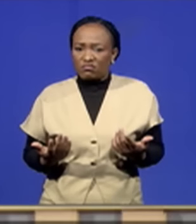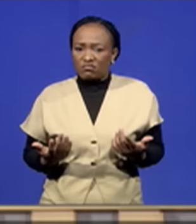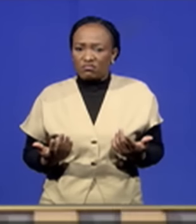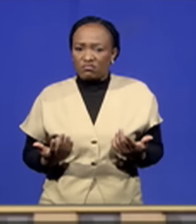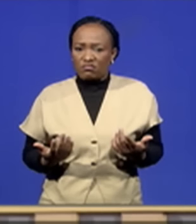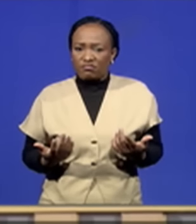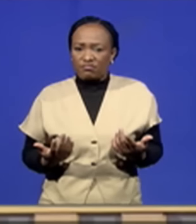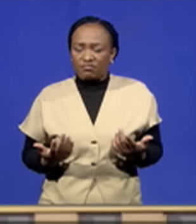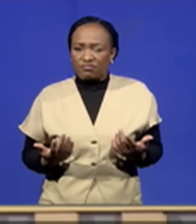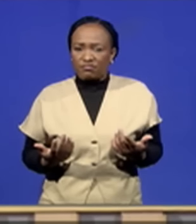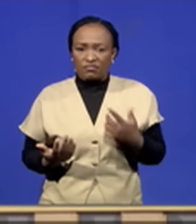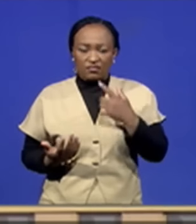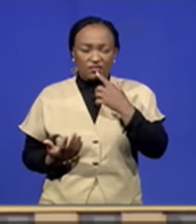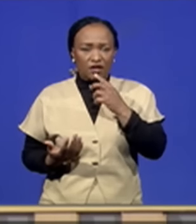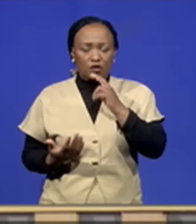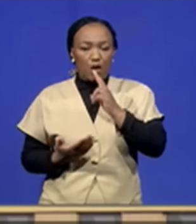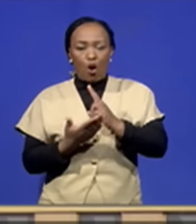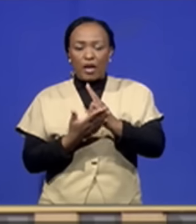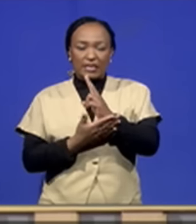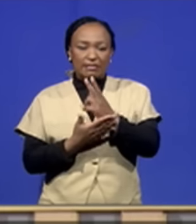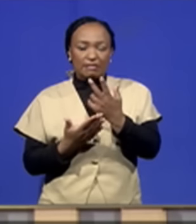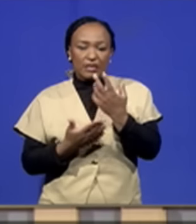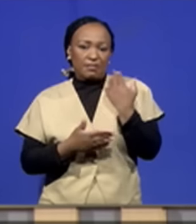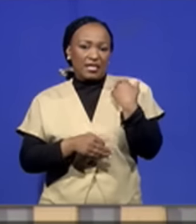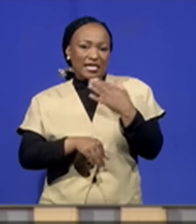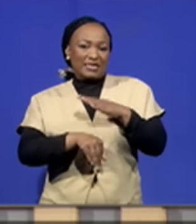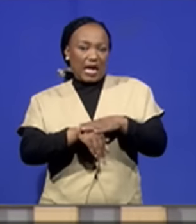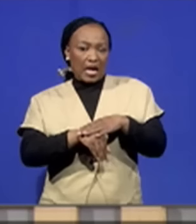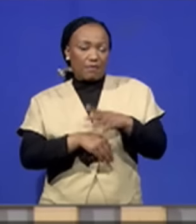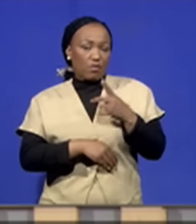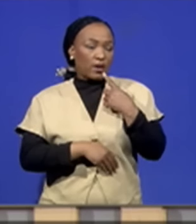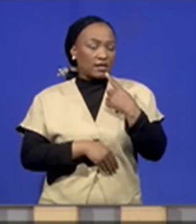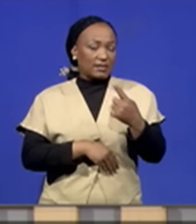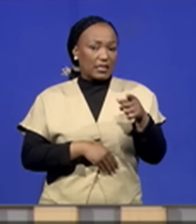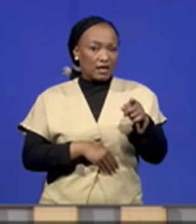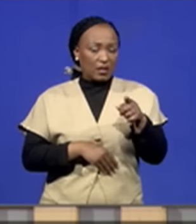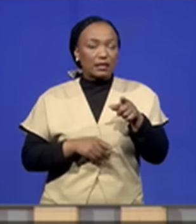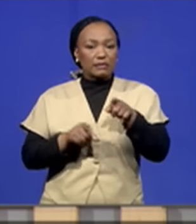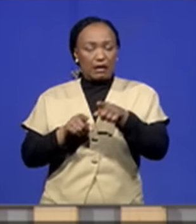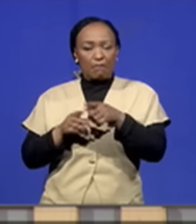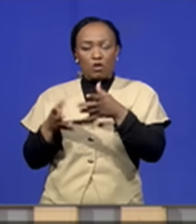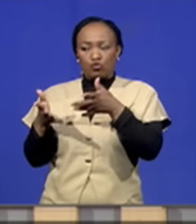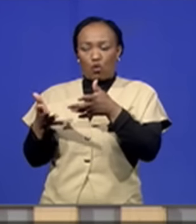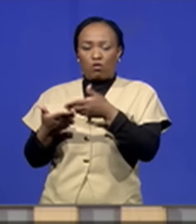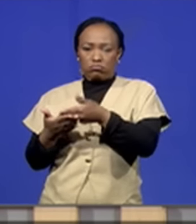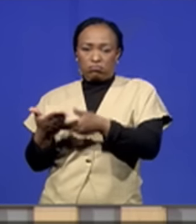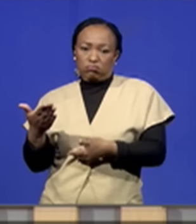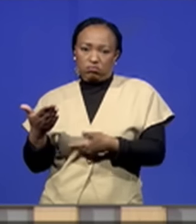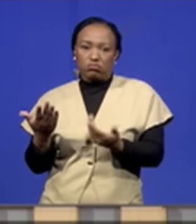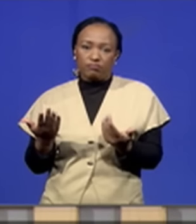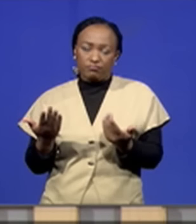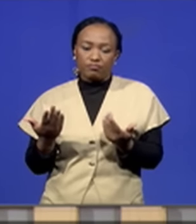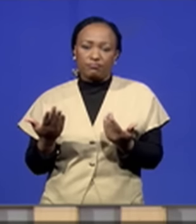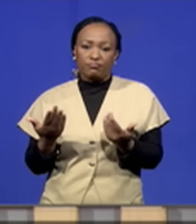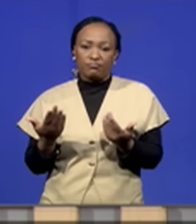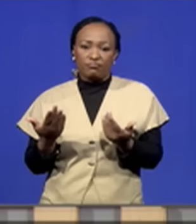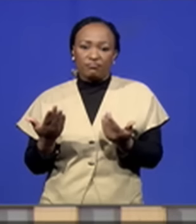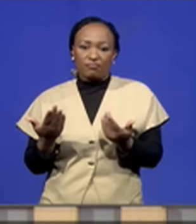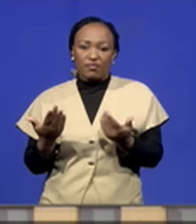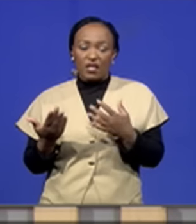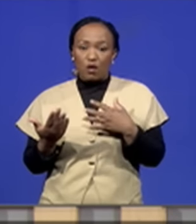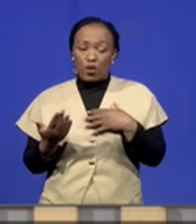and in all honesty, at the time, what I said is exactly how it was. And